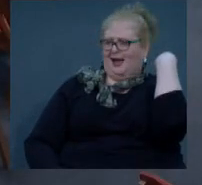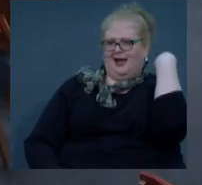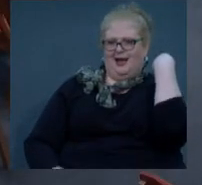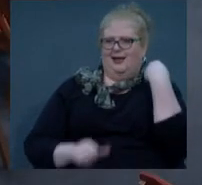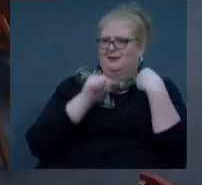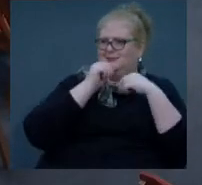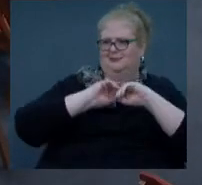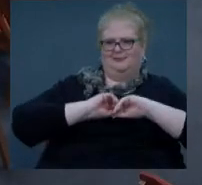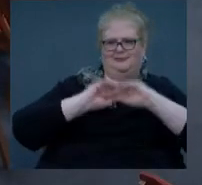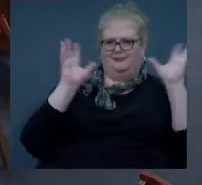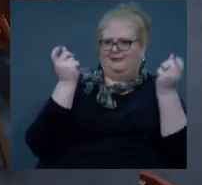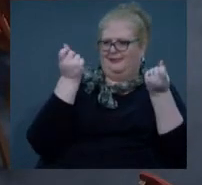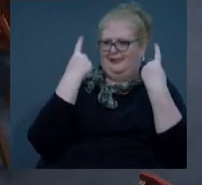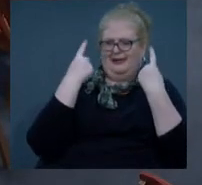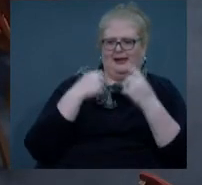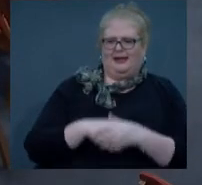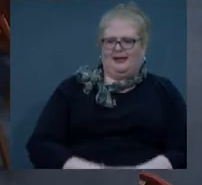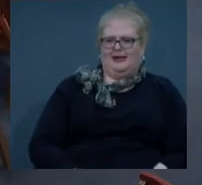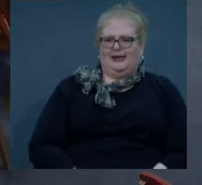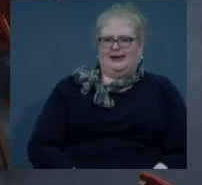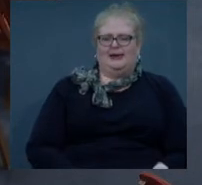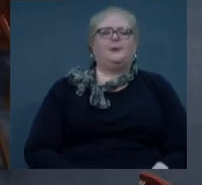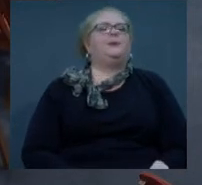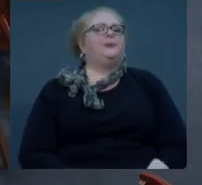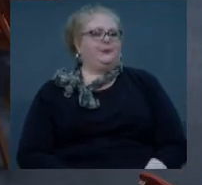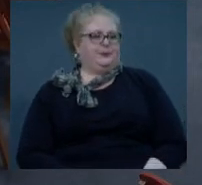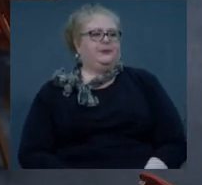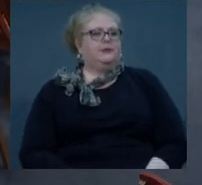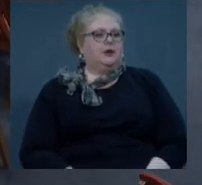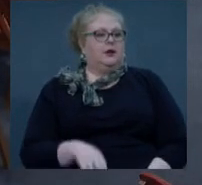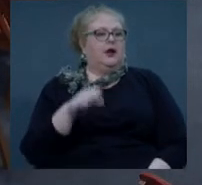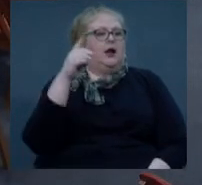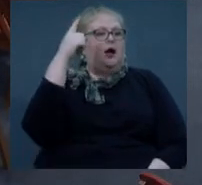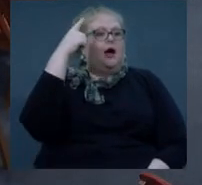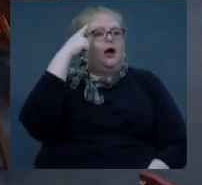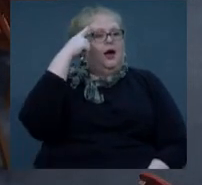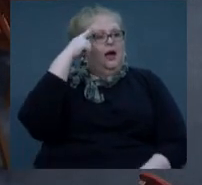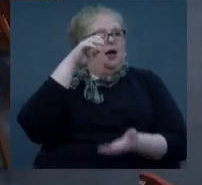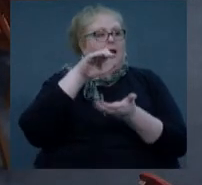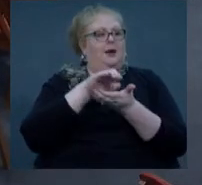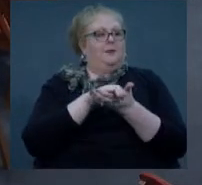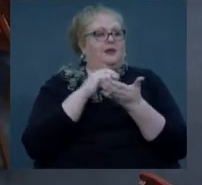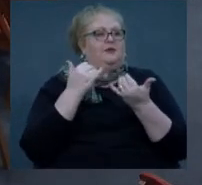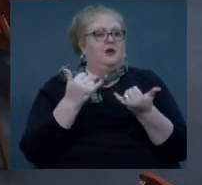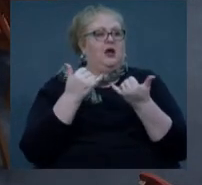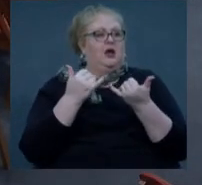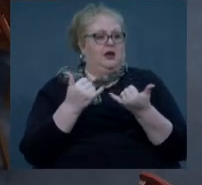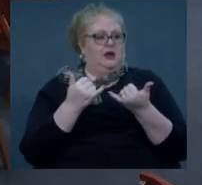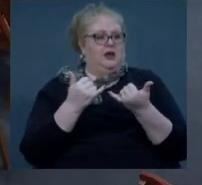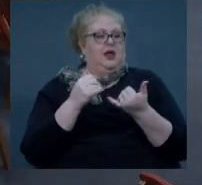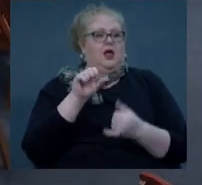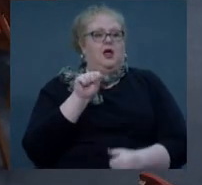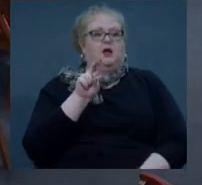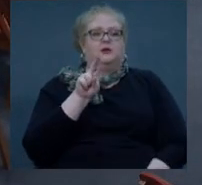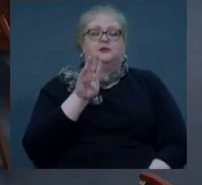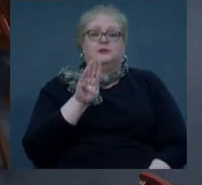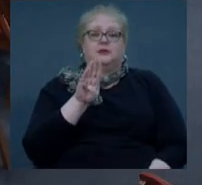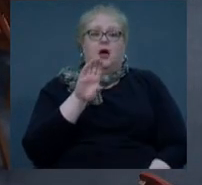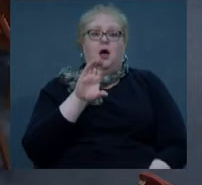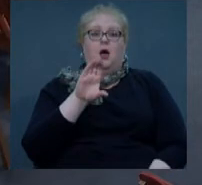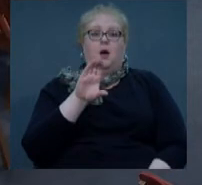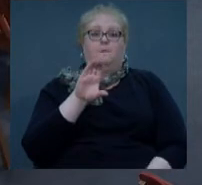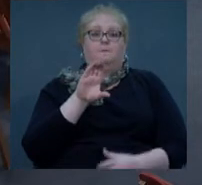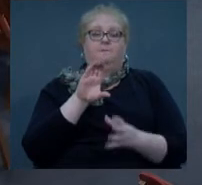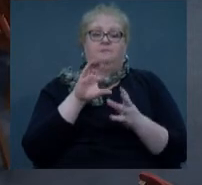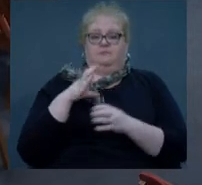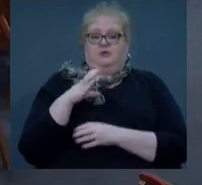Okay. I think the big issue is at these subcommittee meetings, not